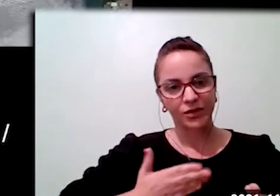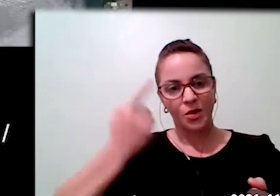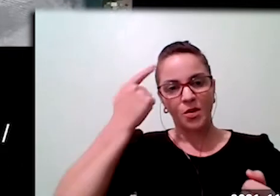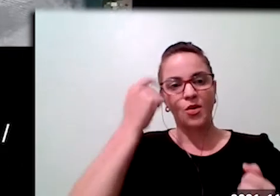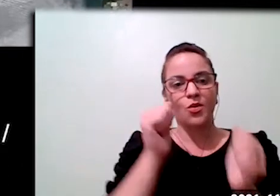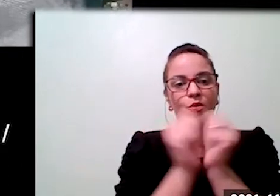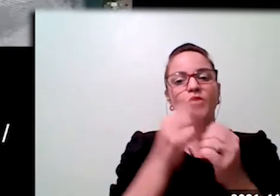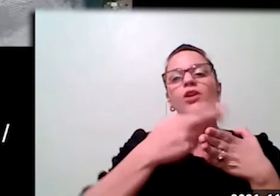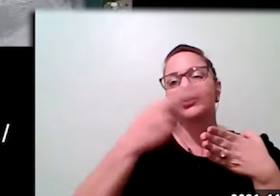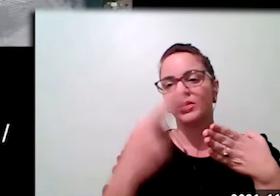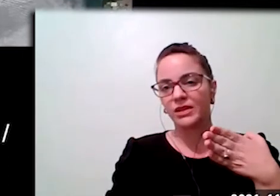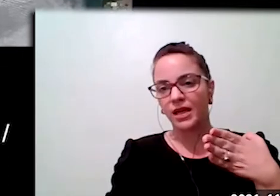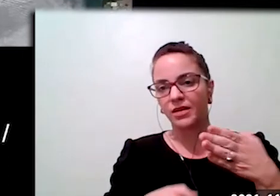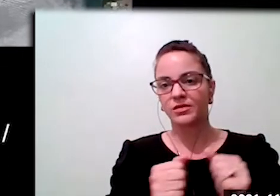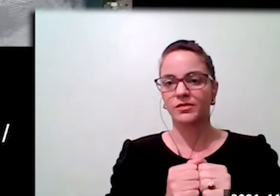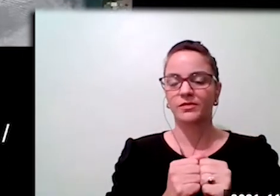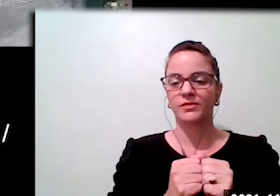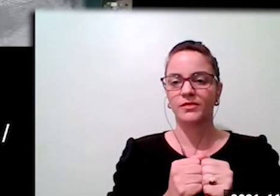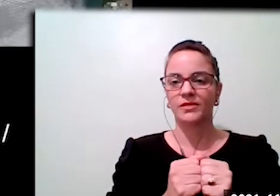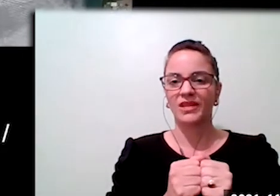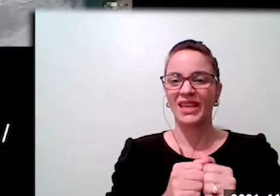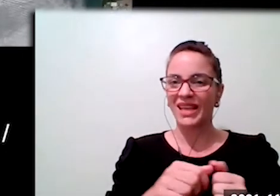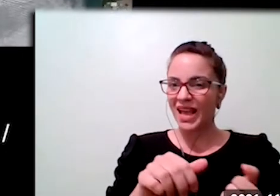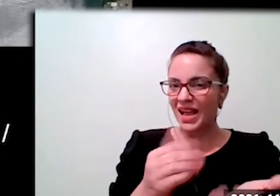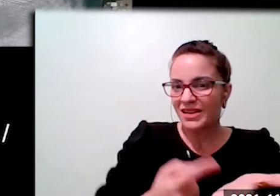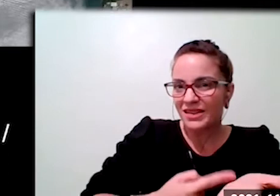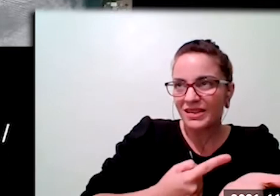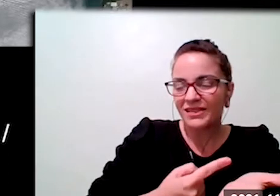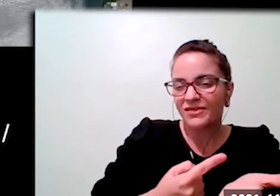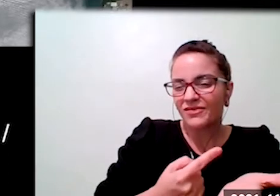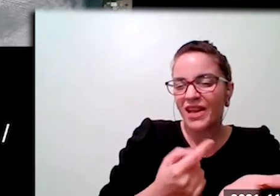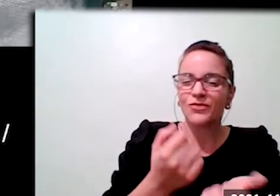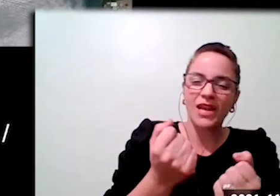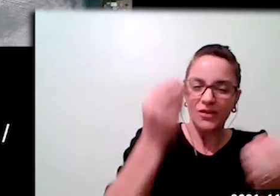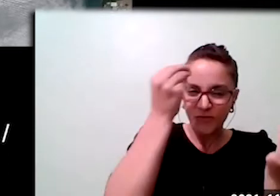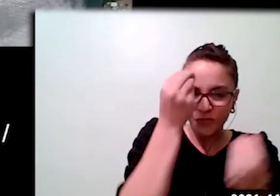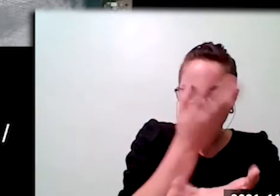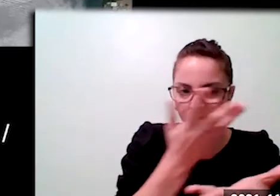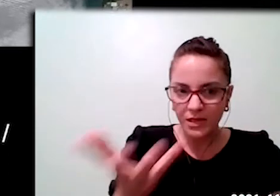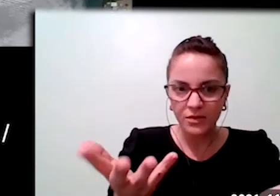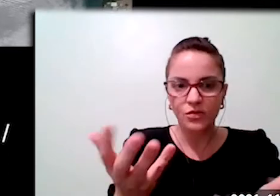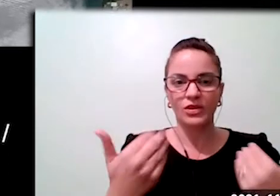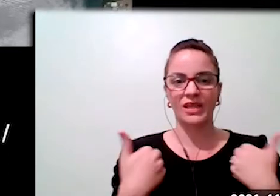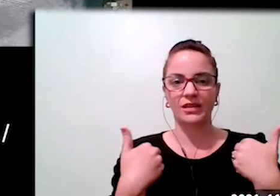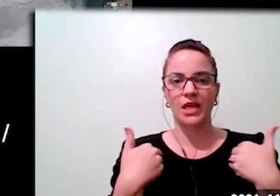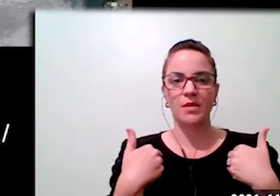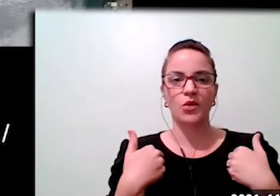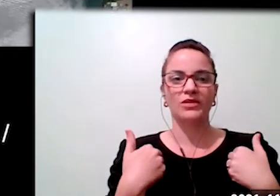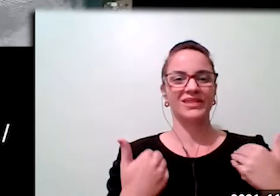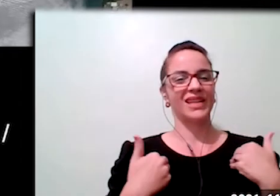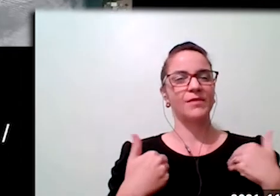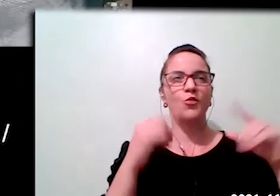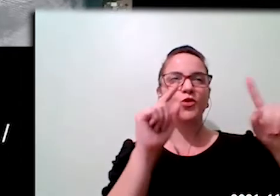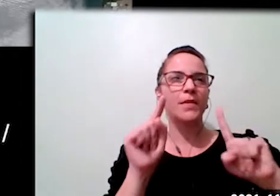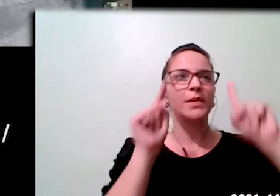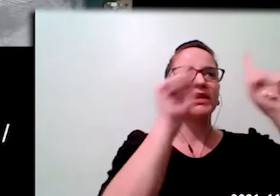that. Using some of the information, although the goal and the objectives are a bit different, but